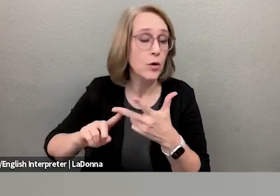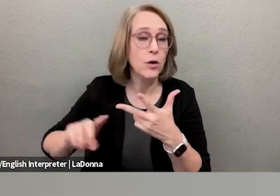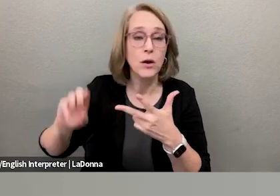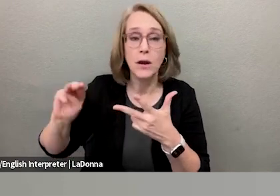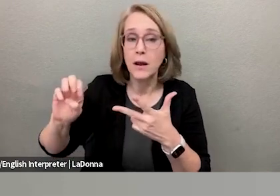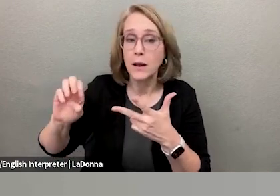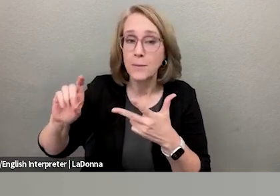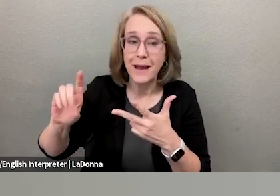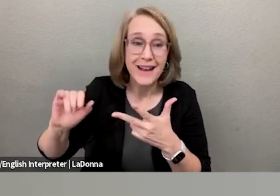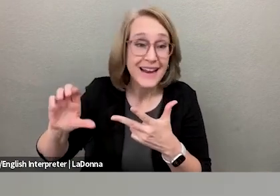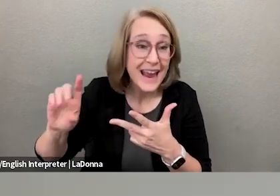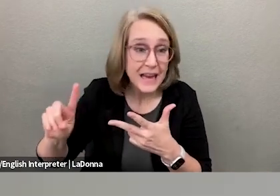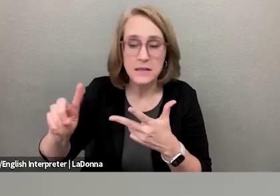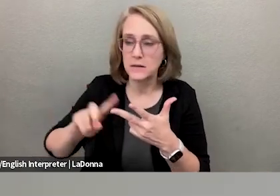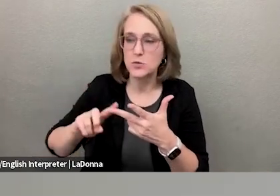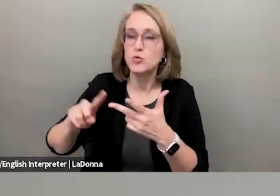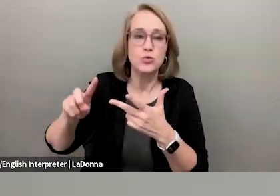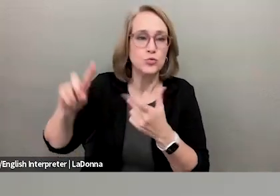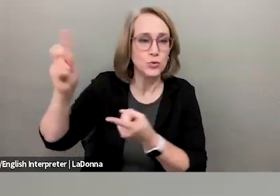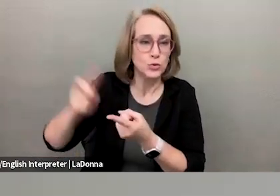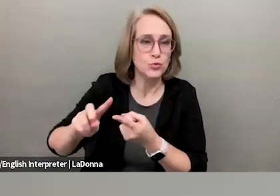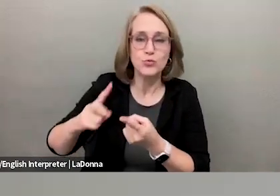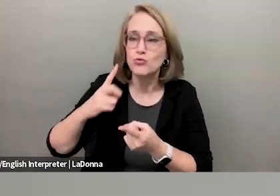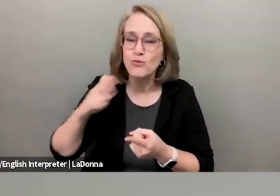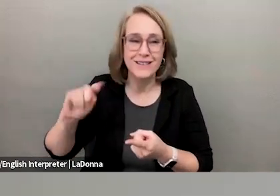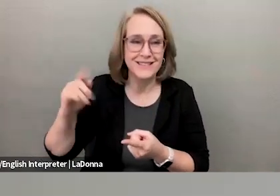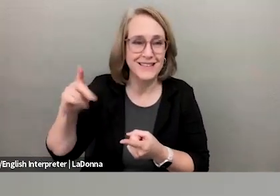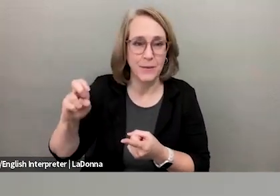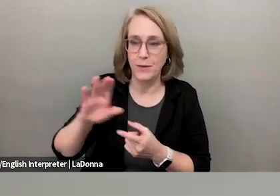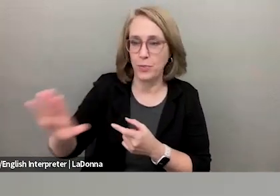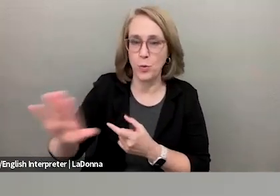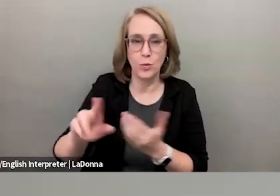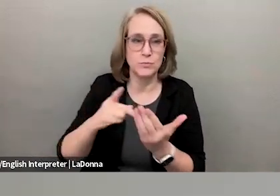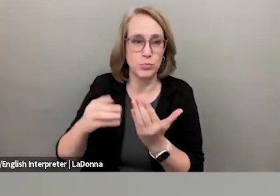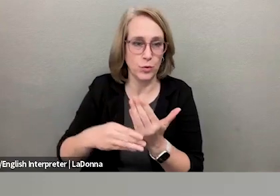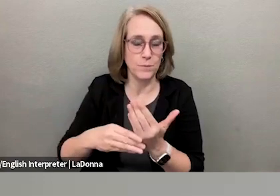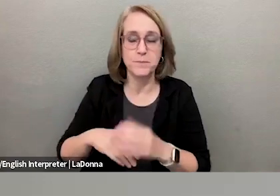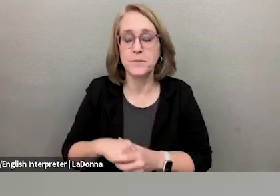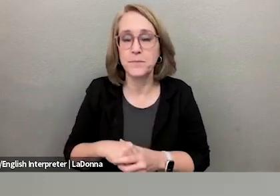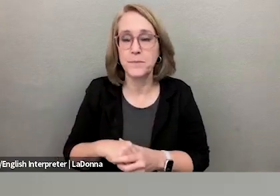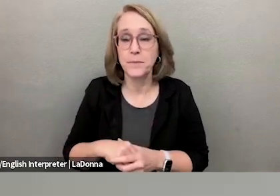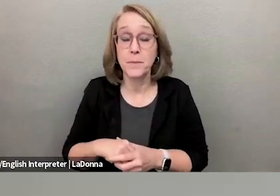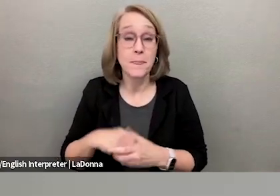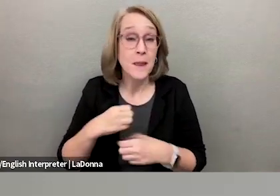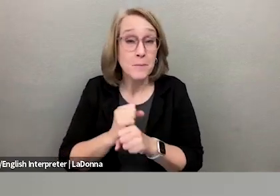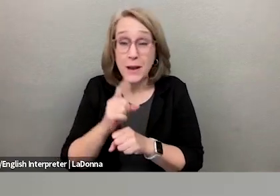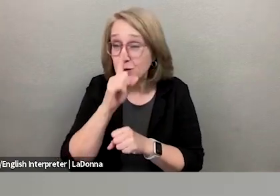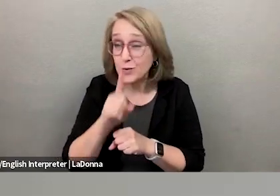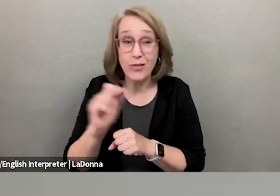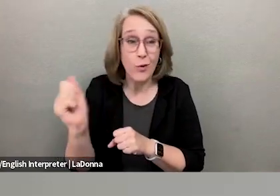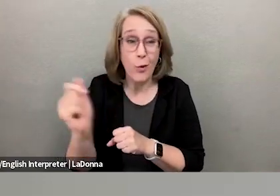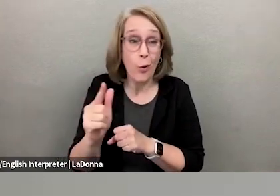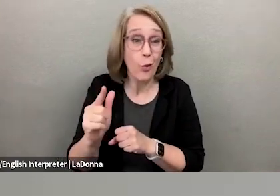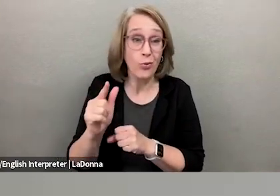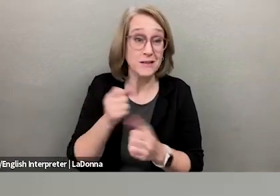for Caregivers Act, to help reduce red tape for family caregivers in those programs. And making sure that caregivers can access support, that all caregivers